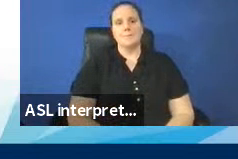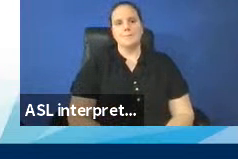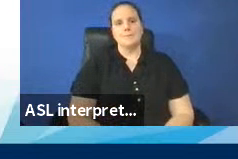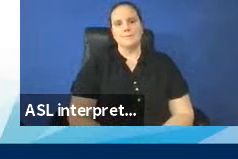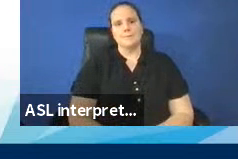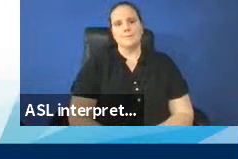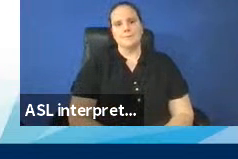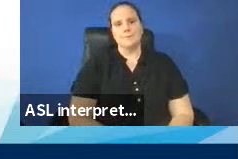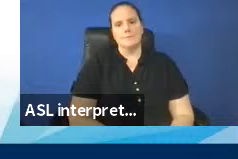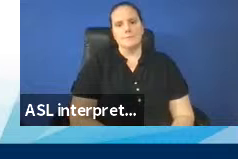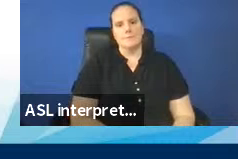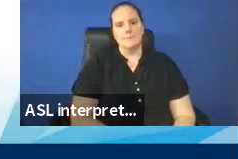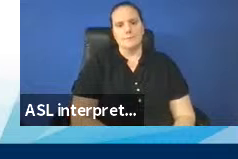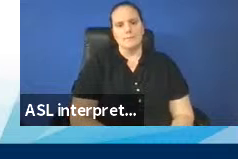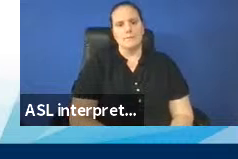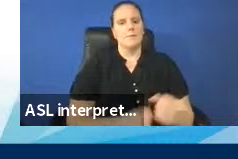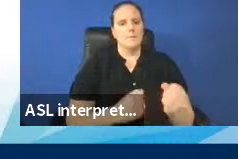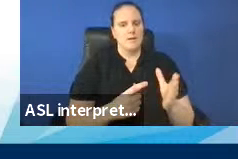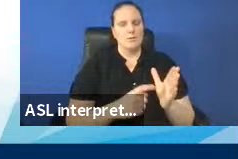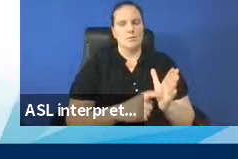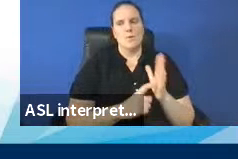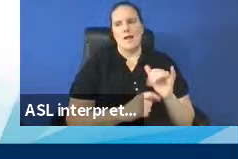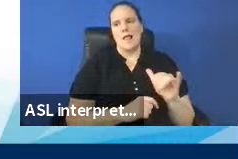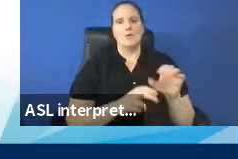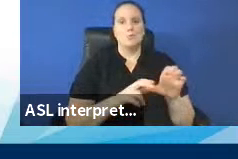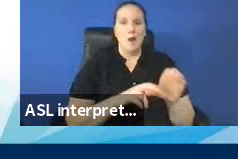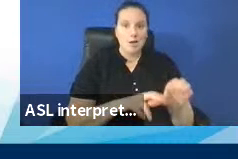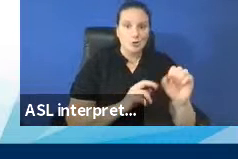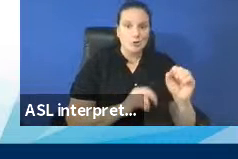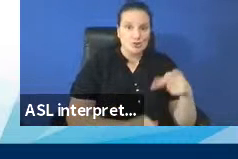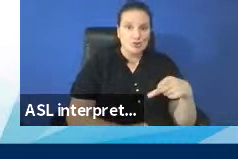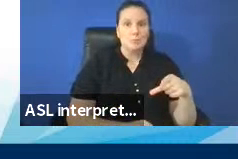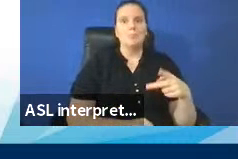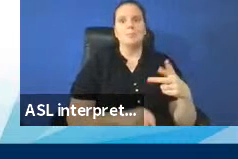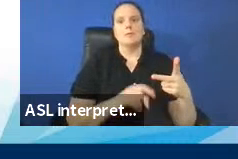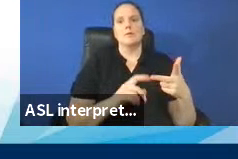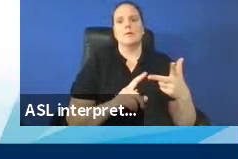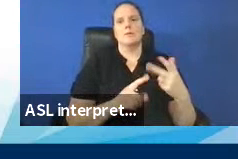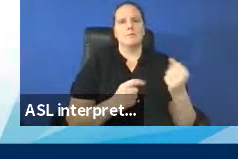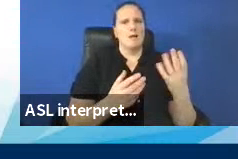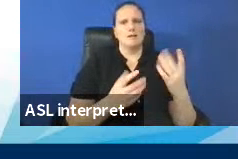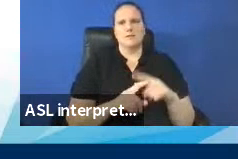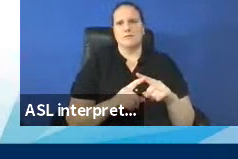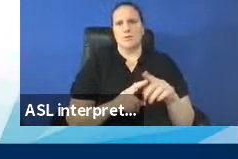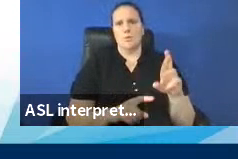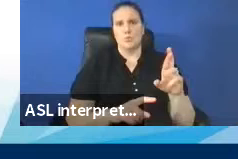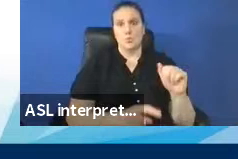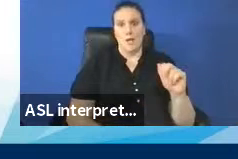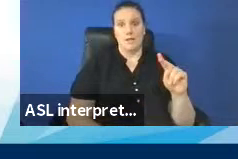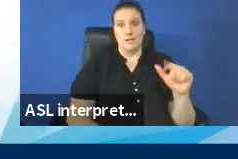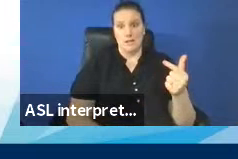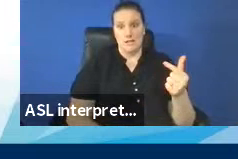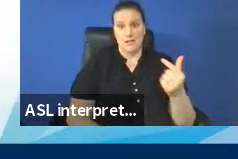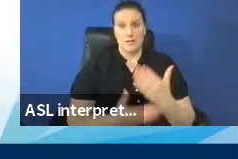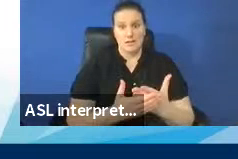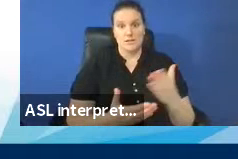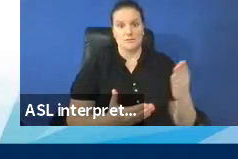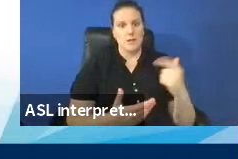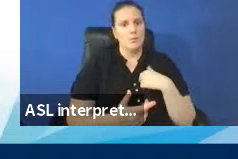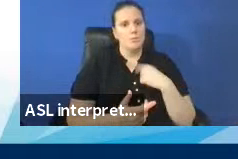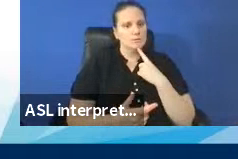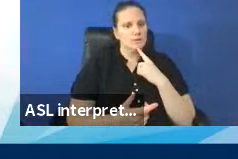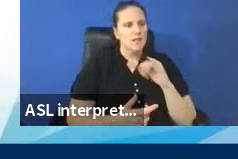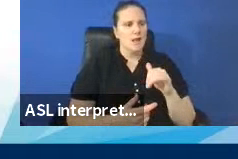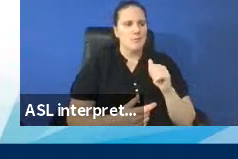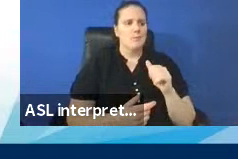So there are a number of requirements around things like ridership and lots of different rating factors. And I would say that